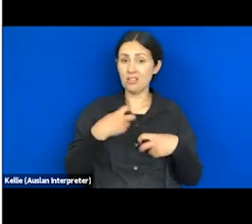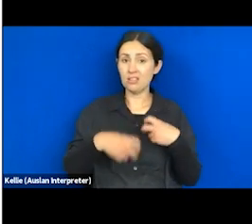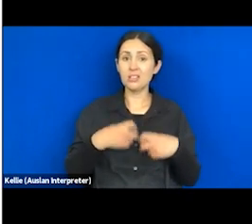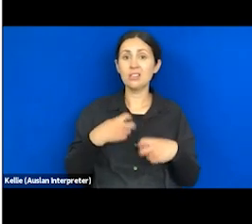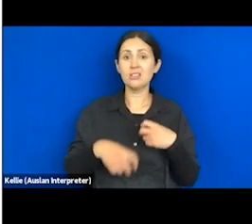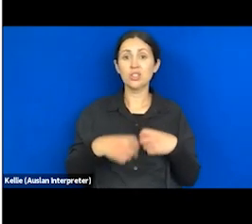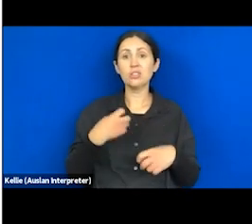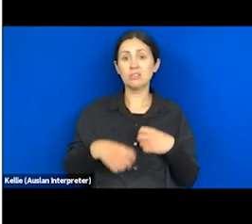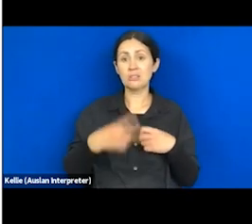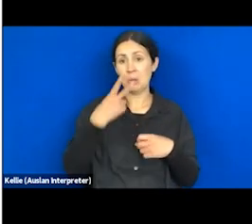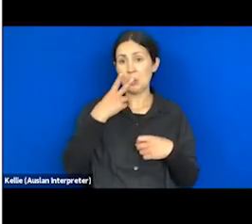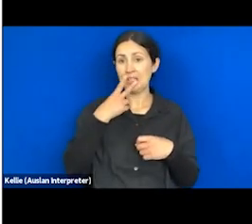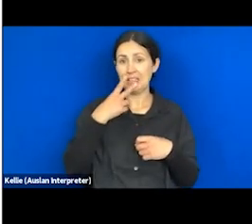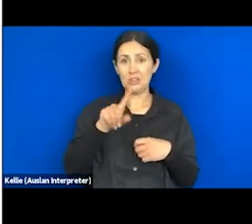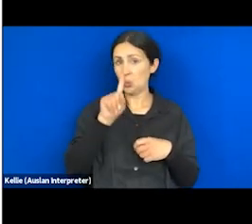tobacco.